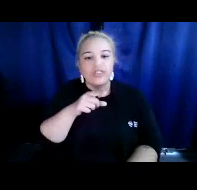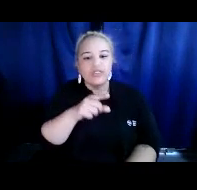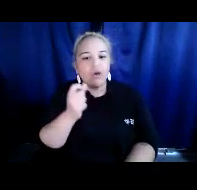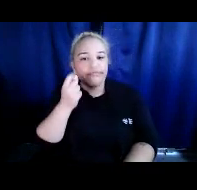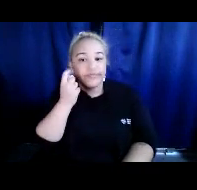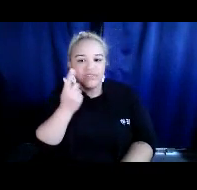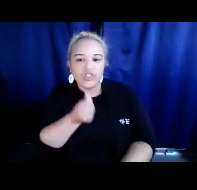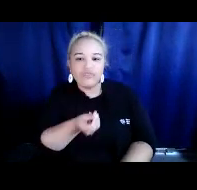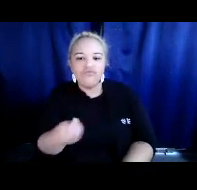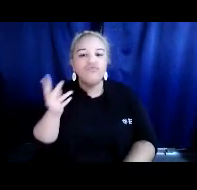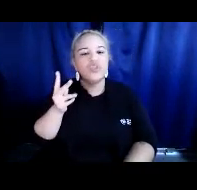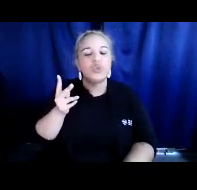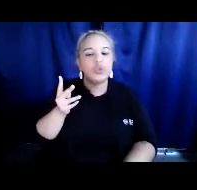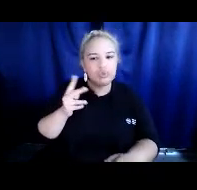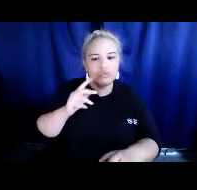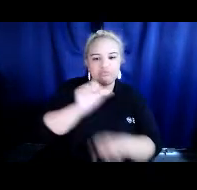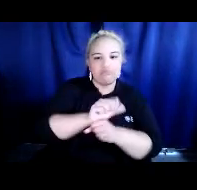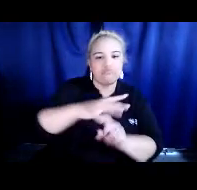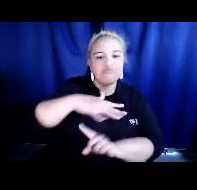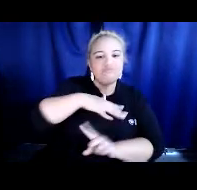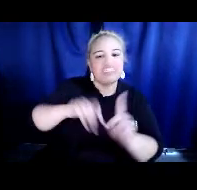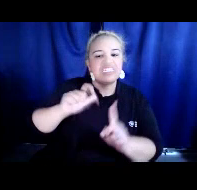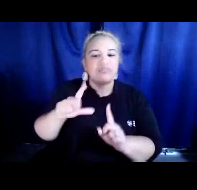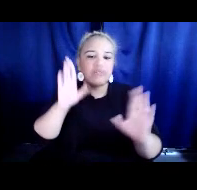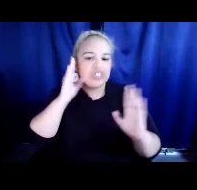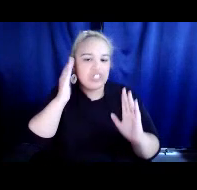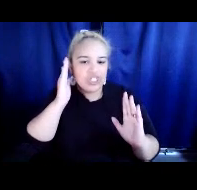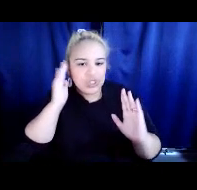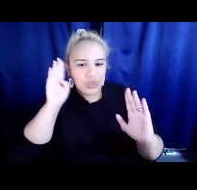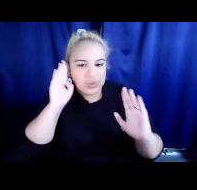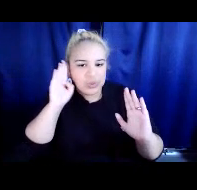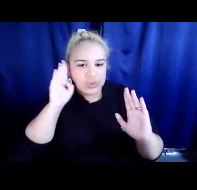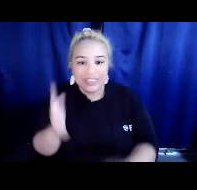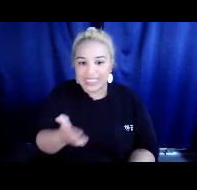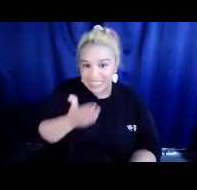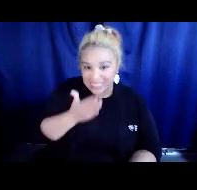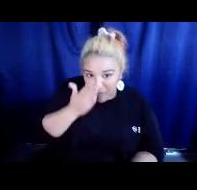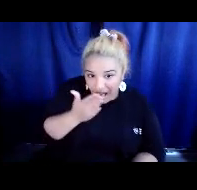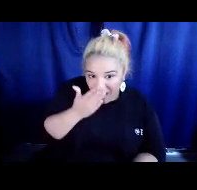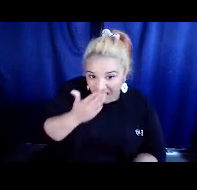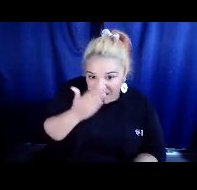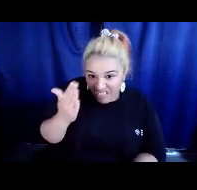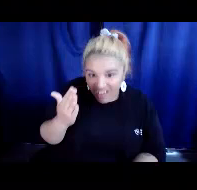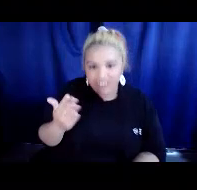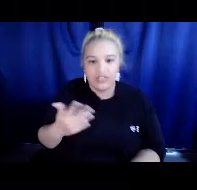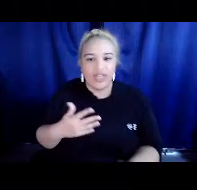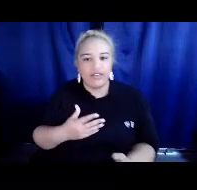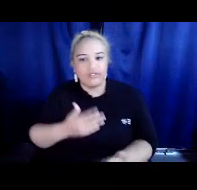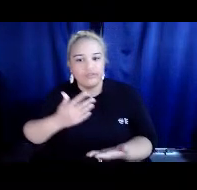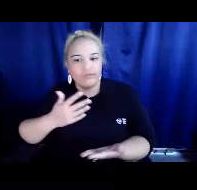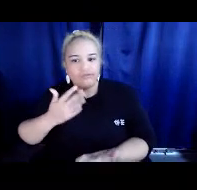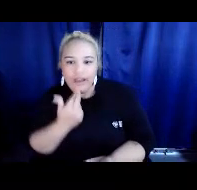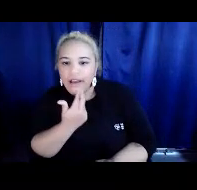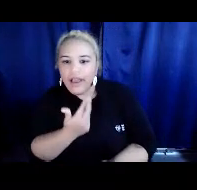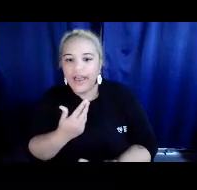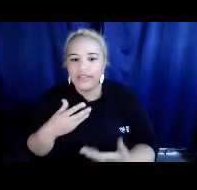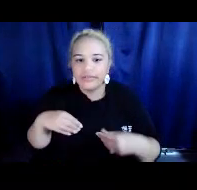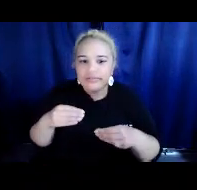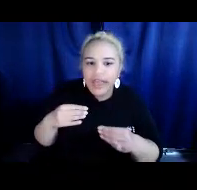perfume, and food in lunch areas. Next would be touch sensitivity. This would refer to workplaces